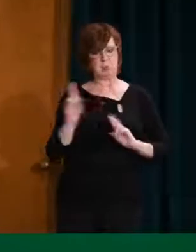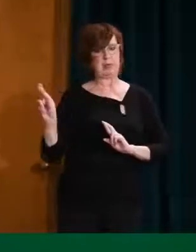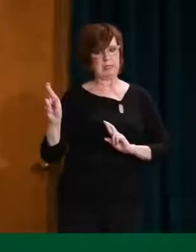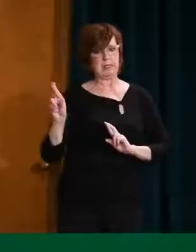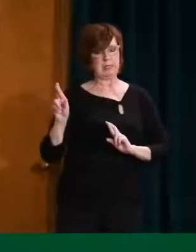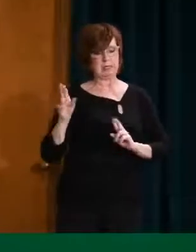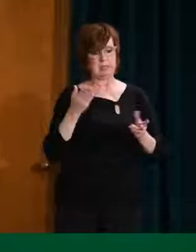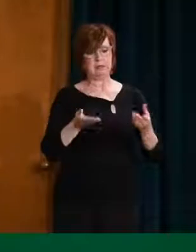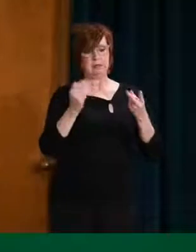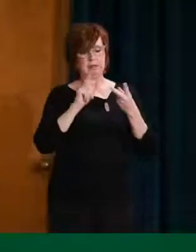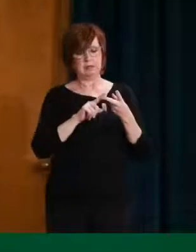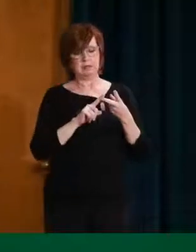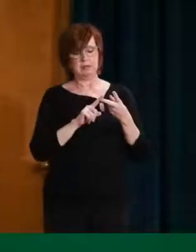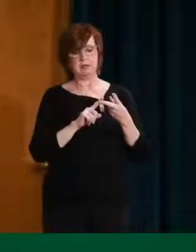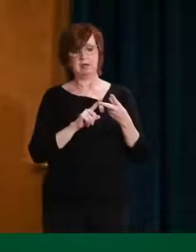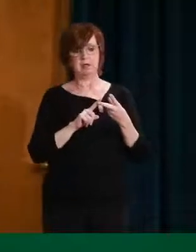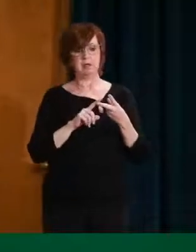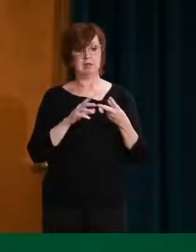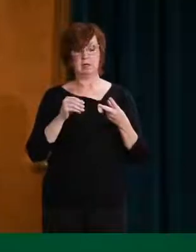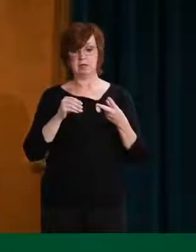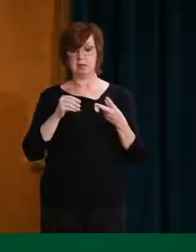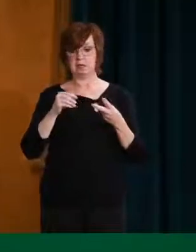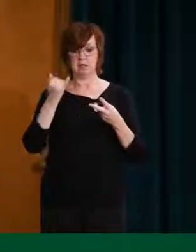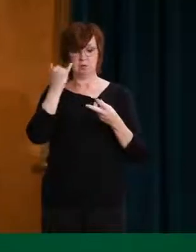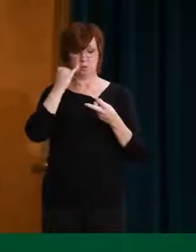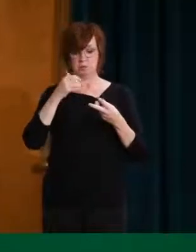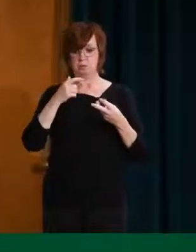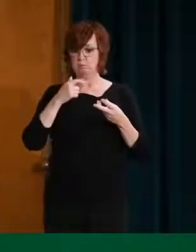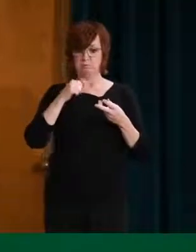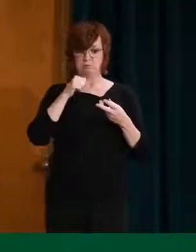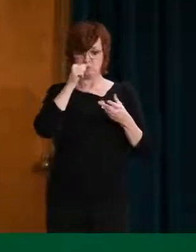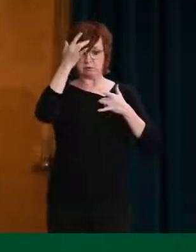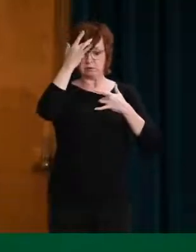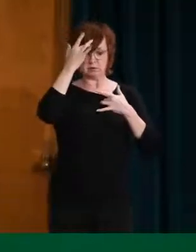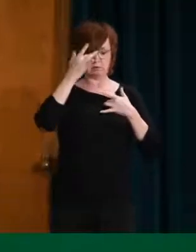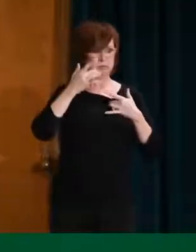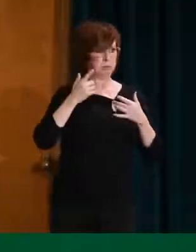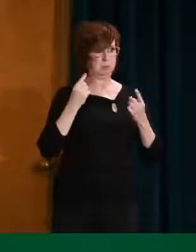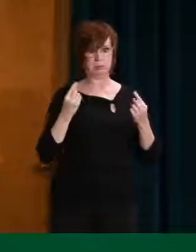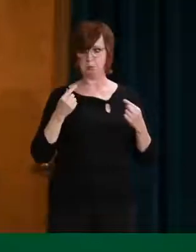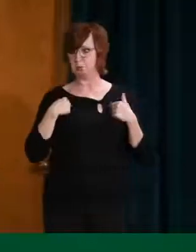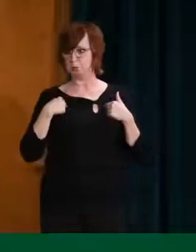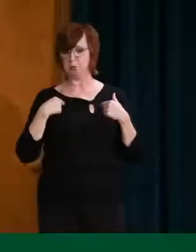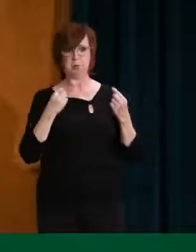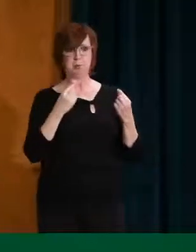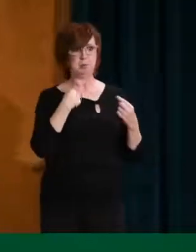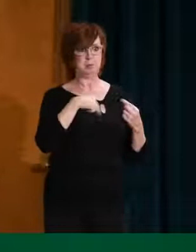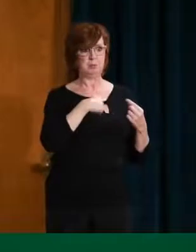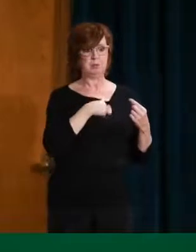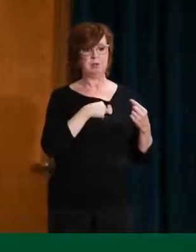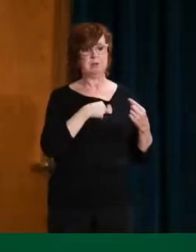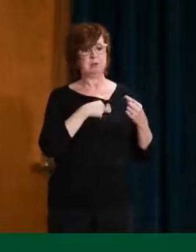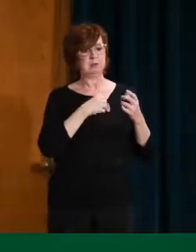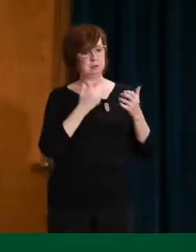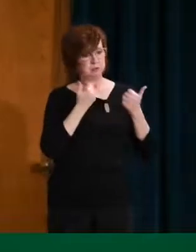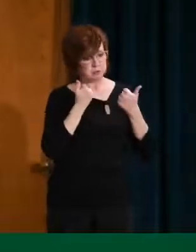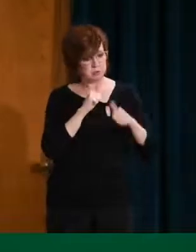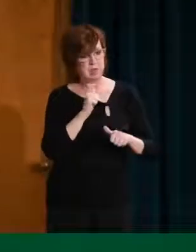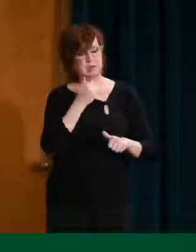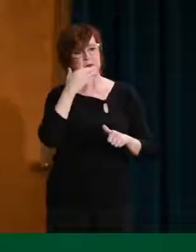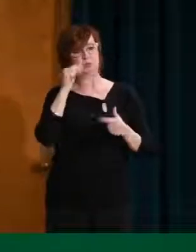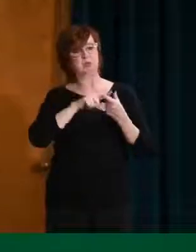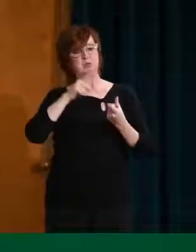the same time, the rest of us need to keep doing everything possible to ensure that that is not the